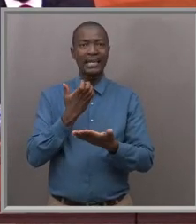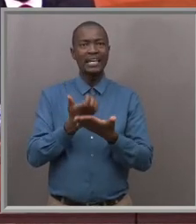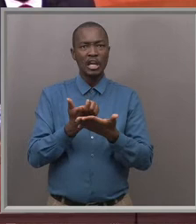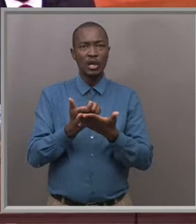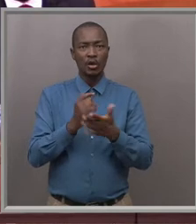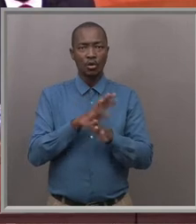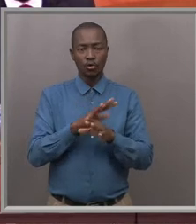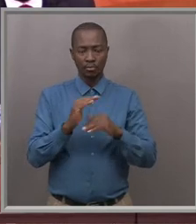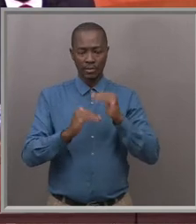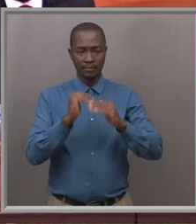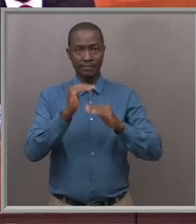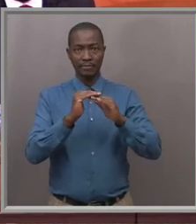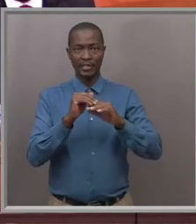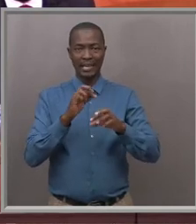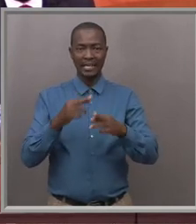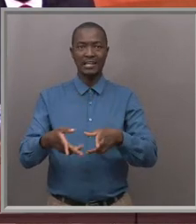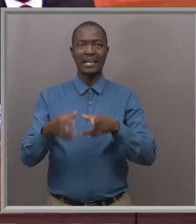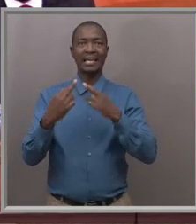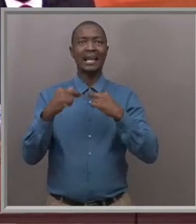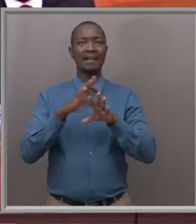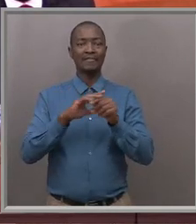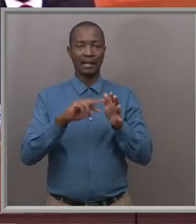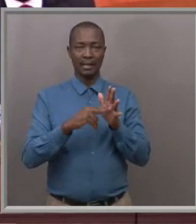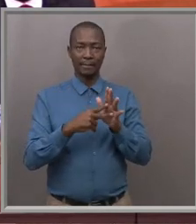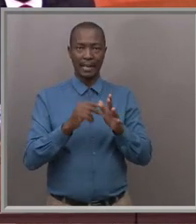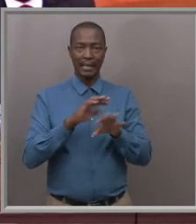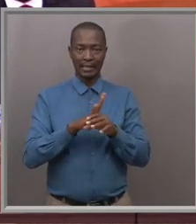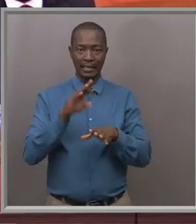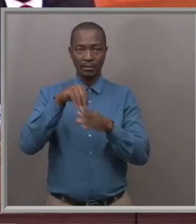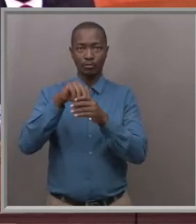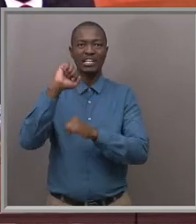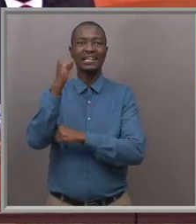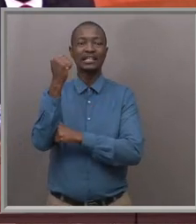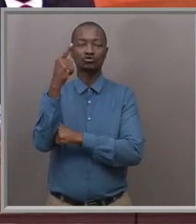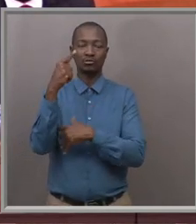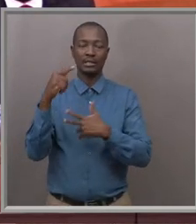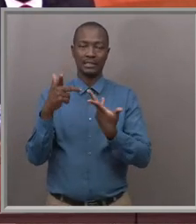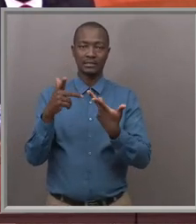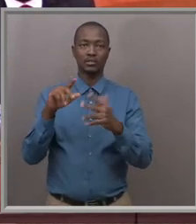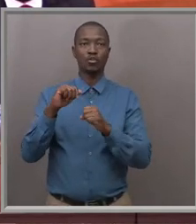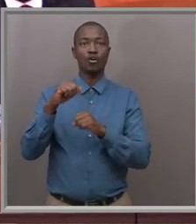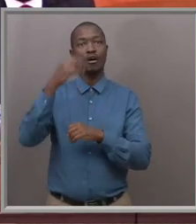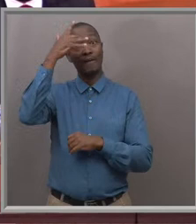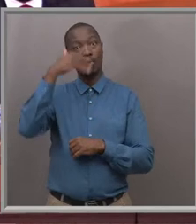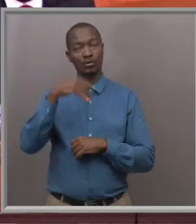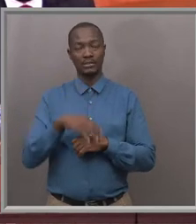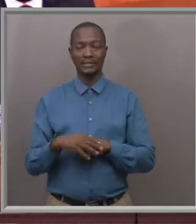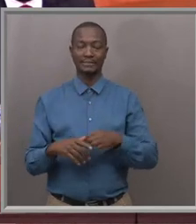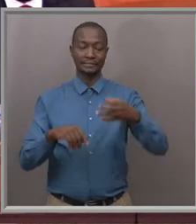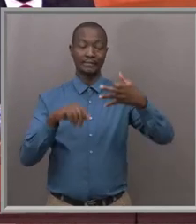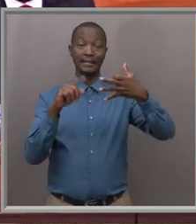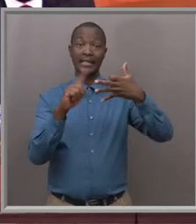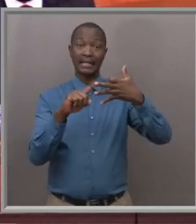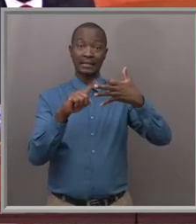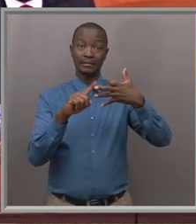our country and in the industrialization of our continent. Thirdly,